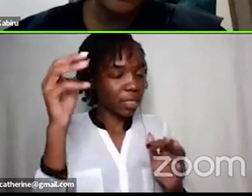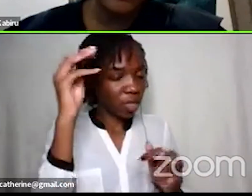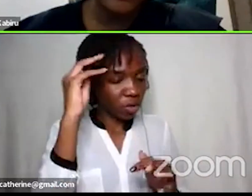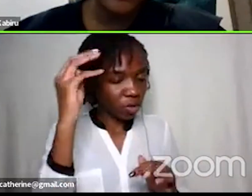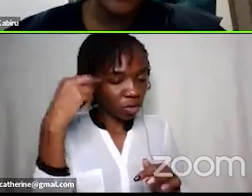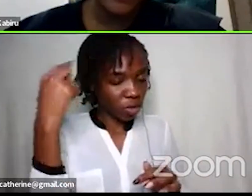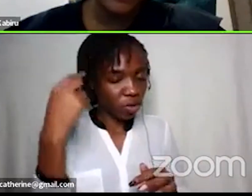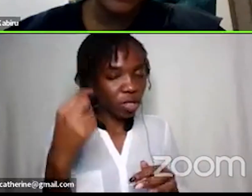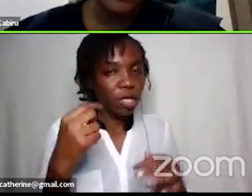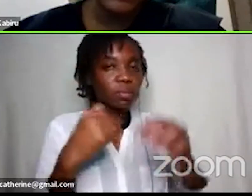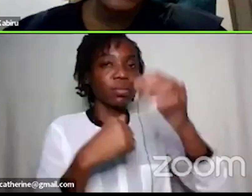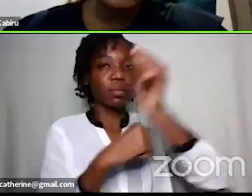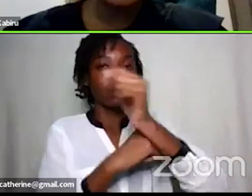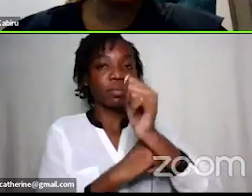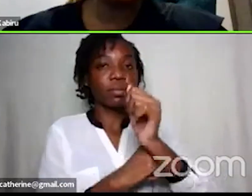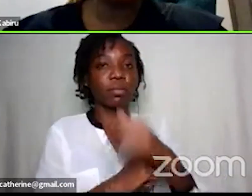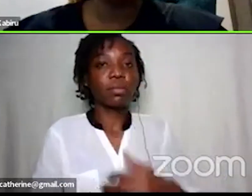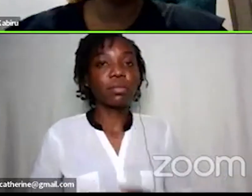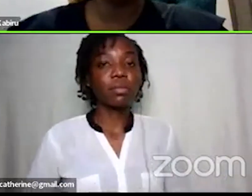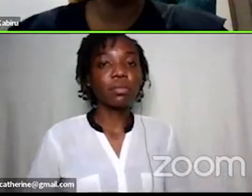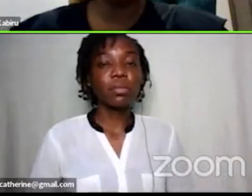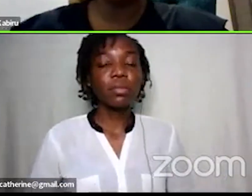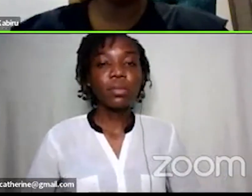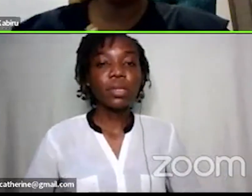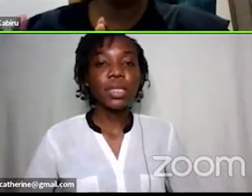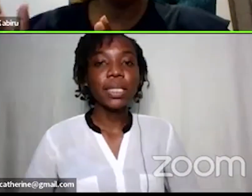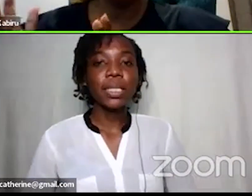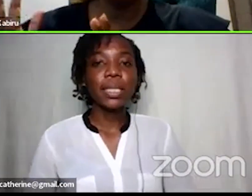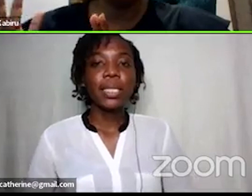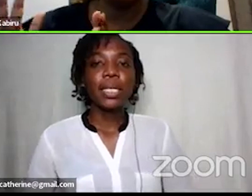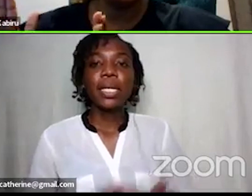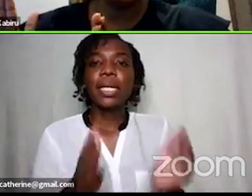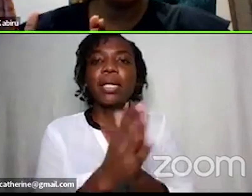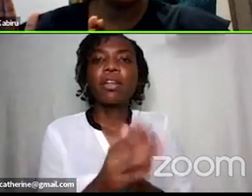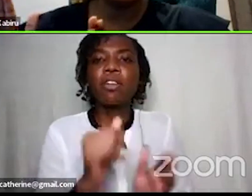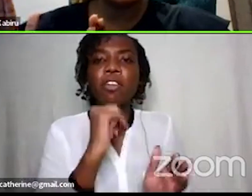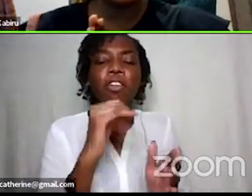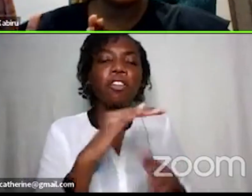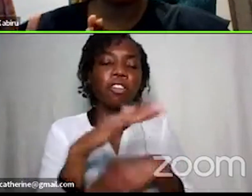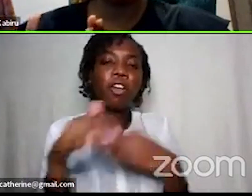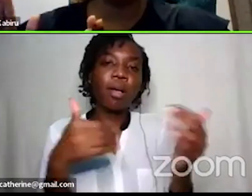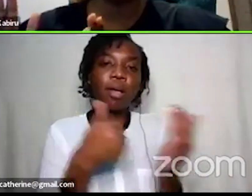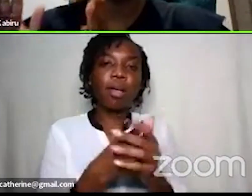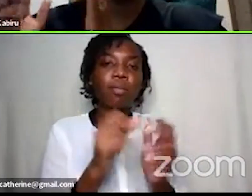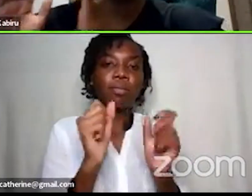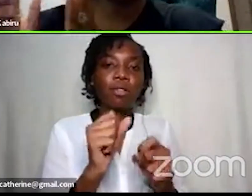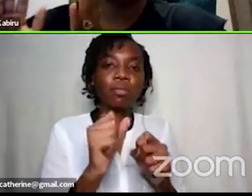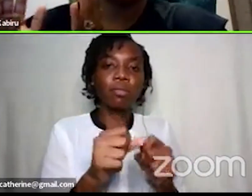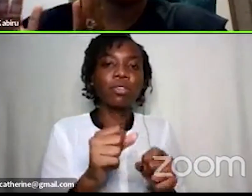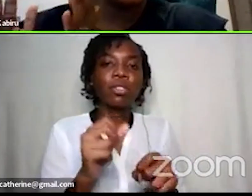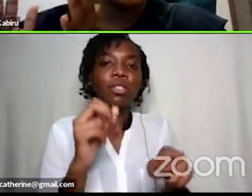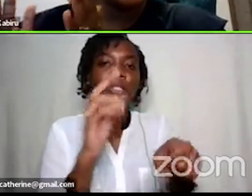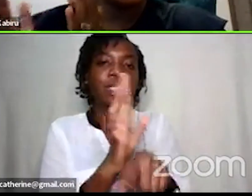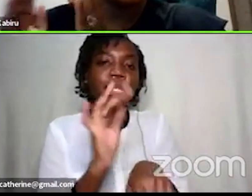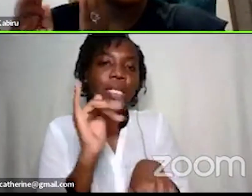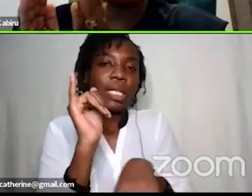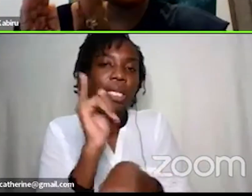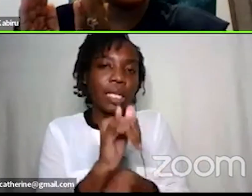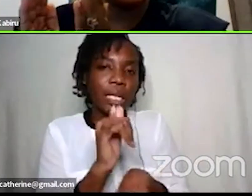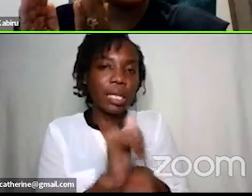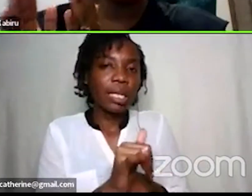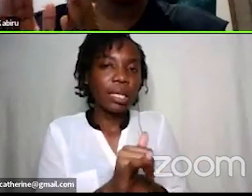same time, okay? And it's not everybody who will go through those that extreme distress